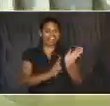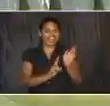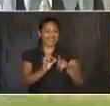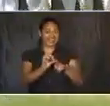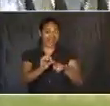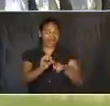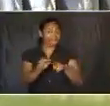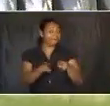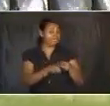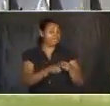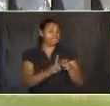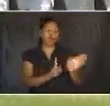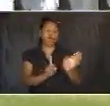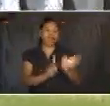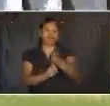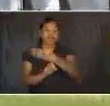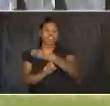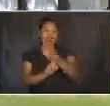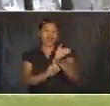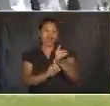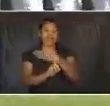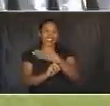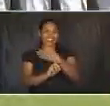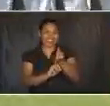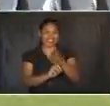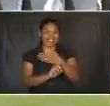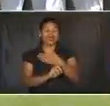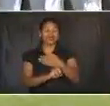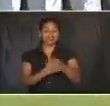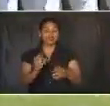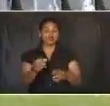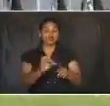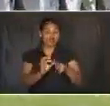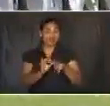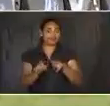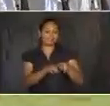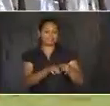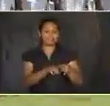So this is pretty much the segment of trooping the